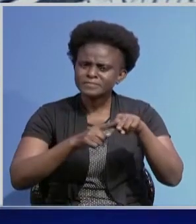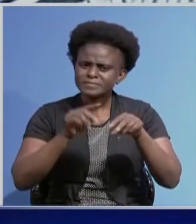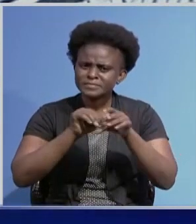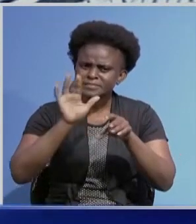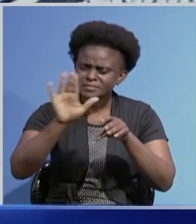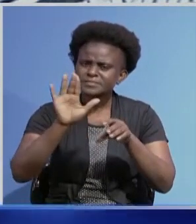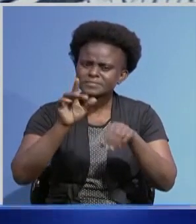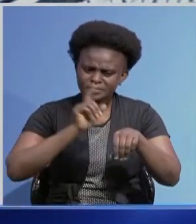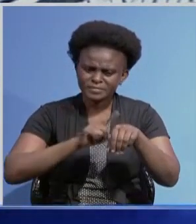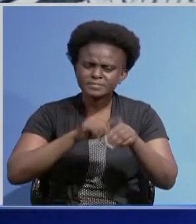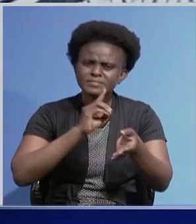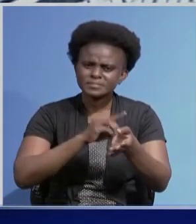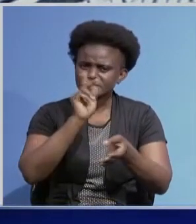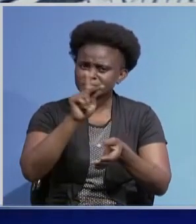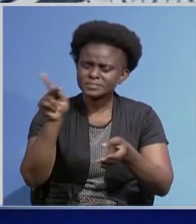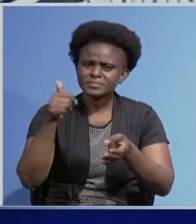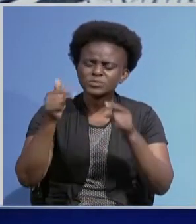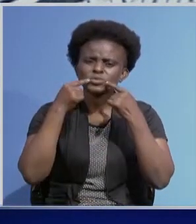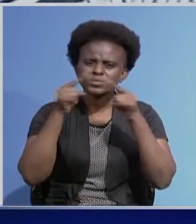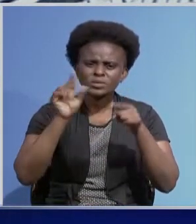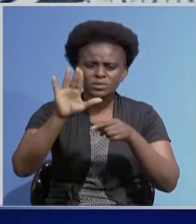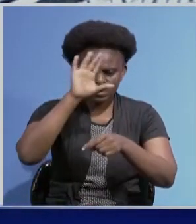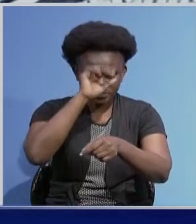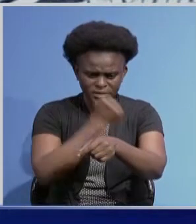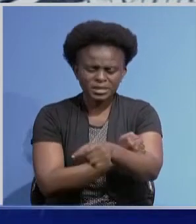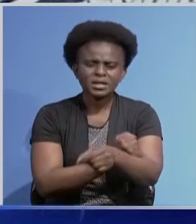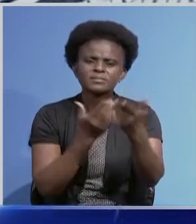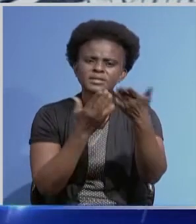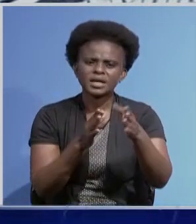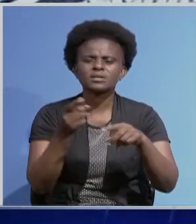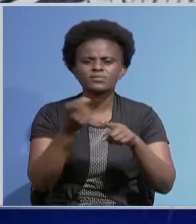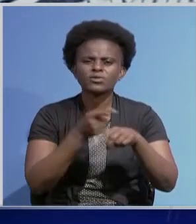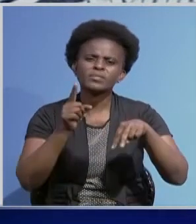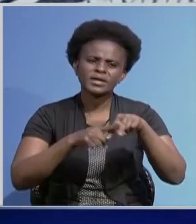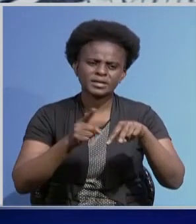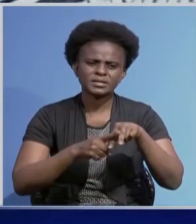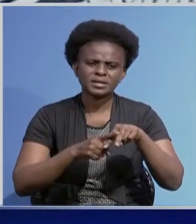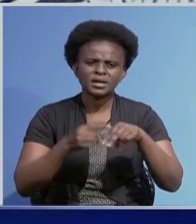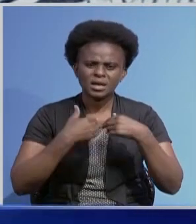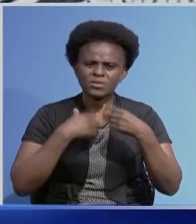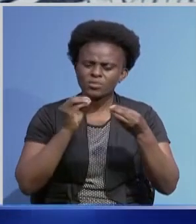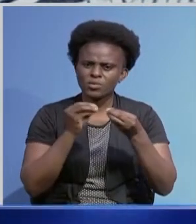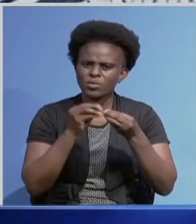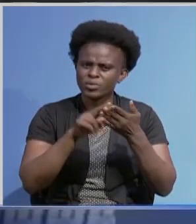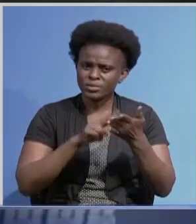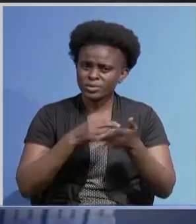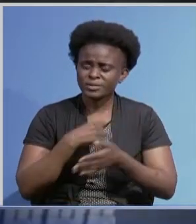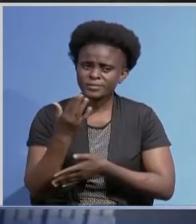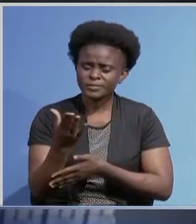era, Dr. Kaunda publicly announced his son had died from the illness. We have details in this